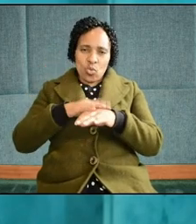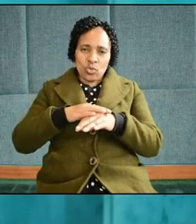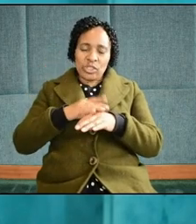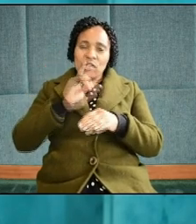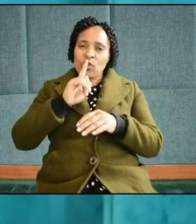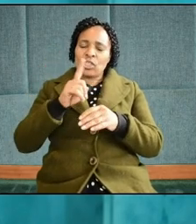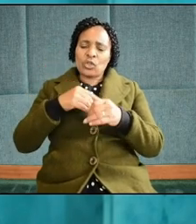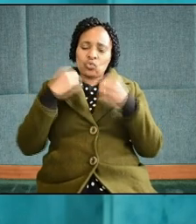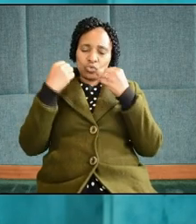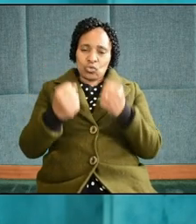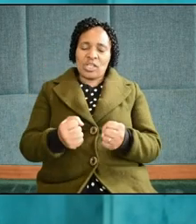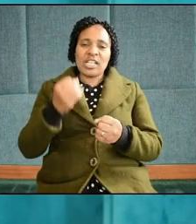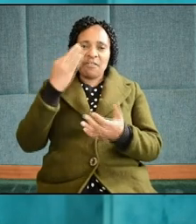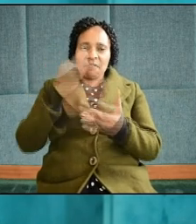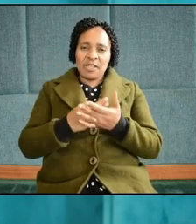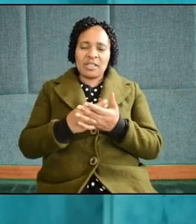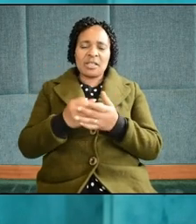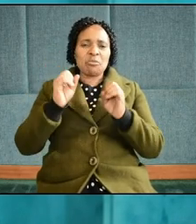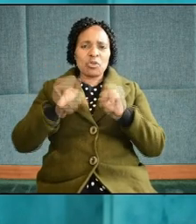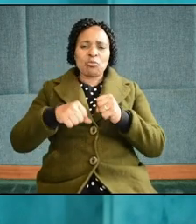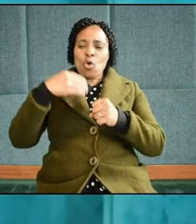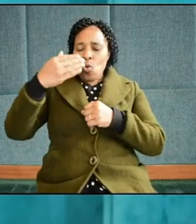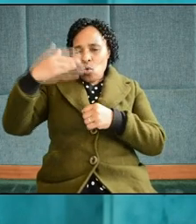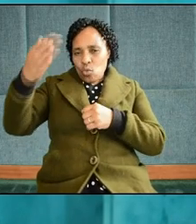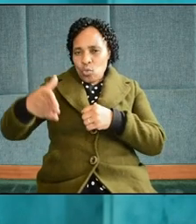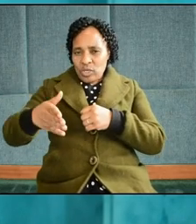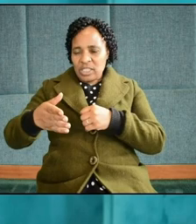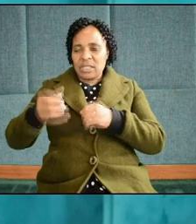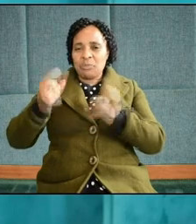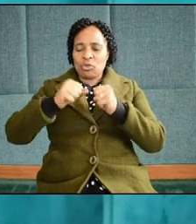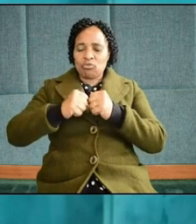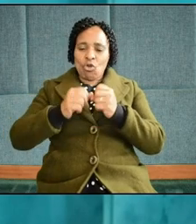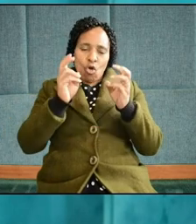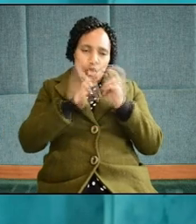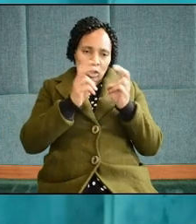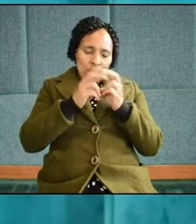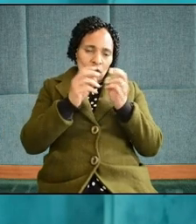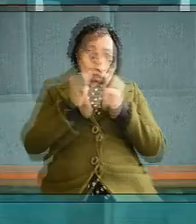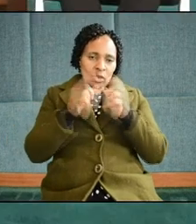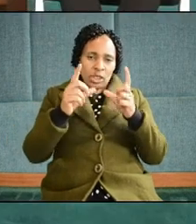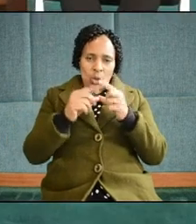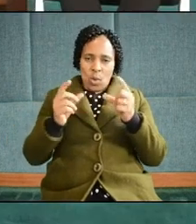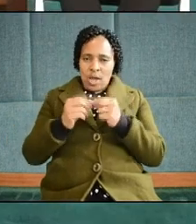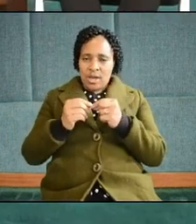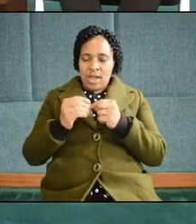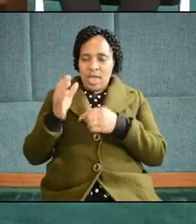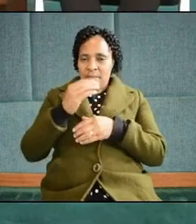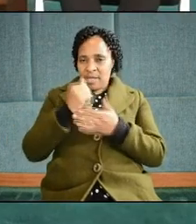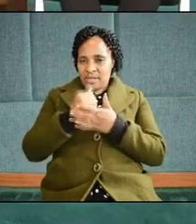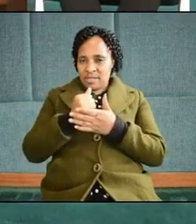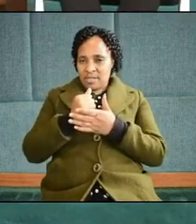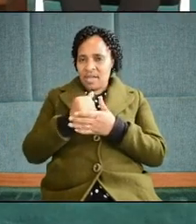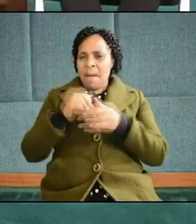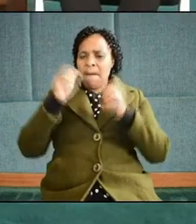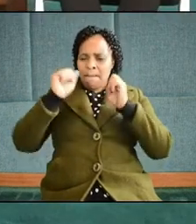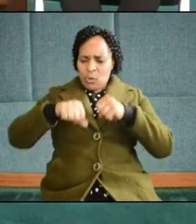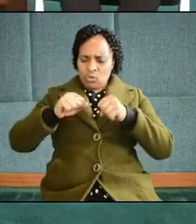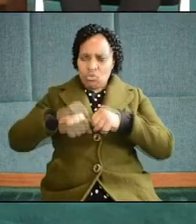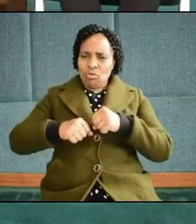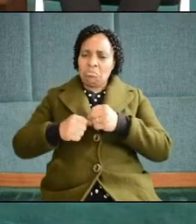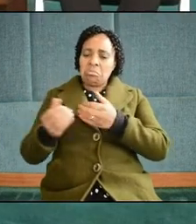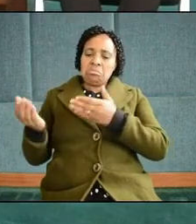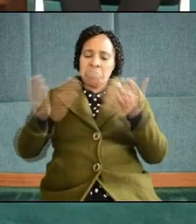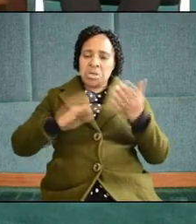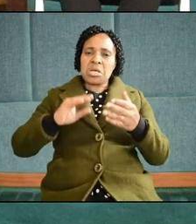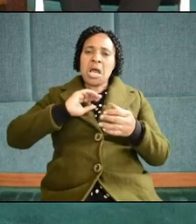order to strengthen faith, we must often bring it in contact with the Word. Amen. We must often bring our